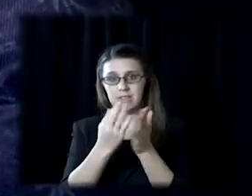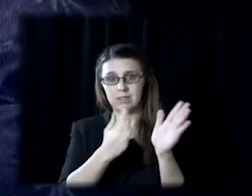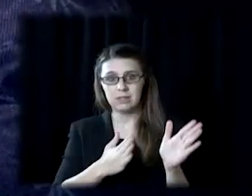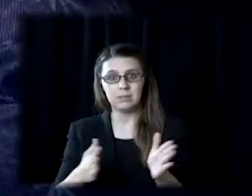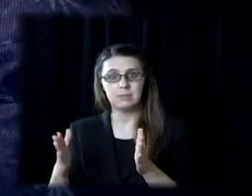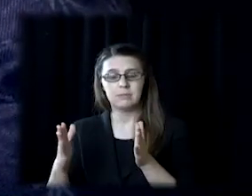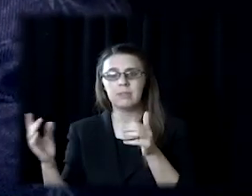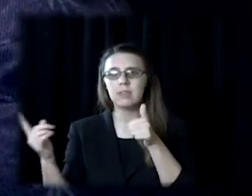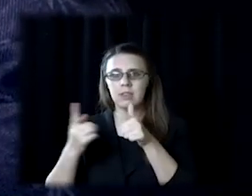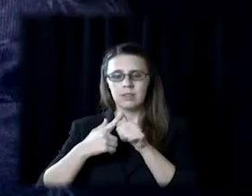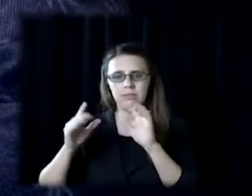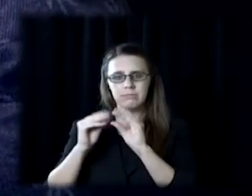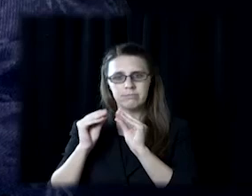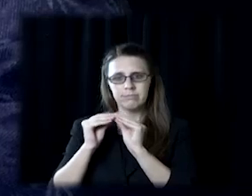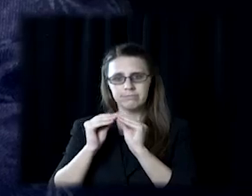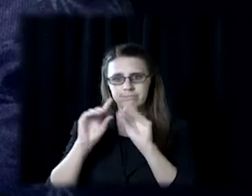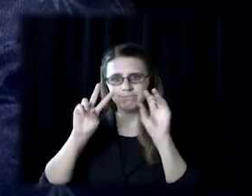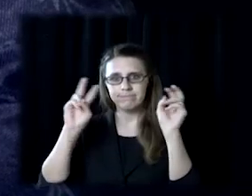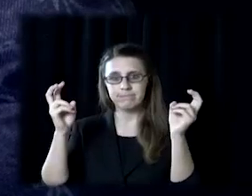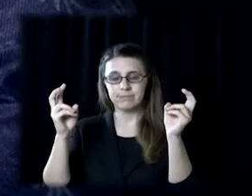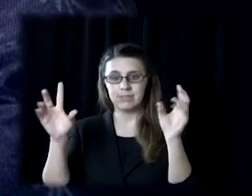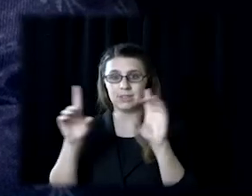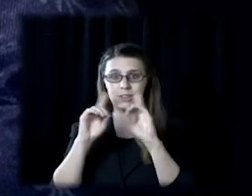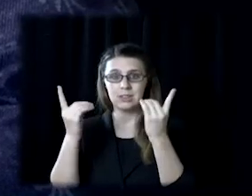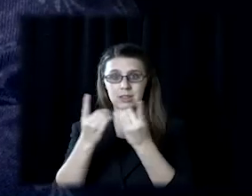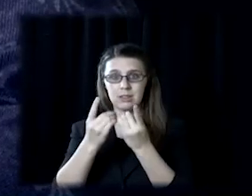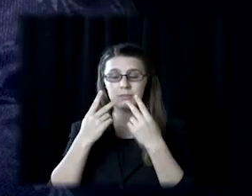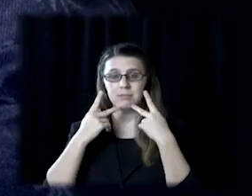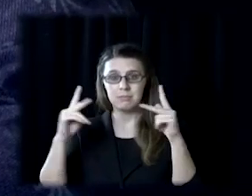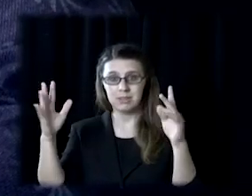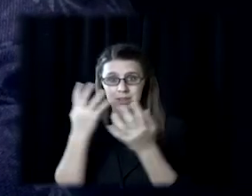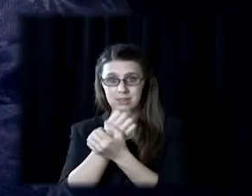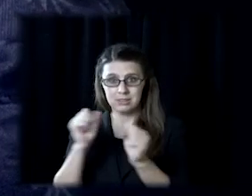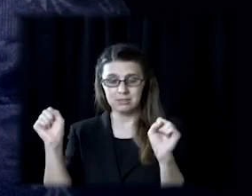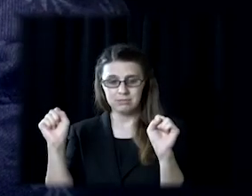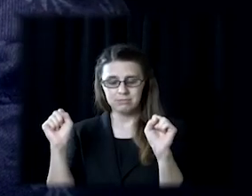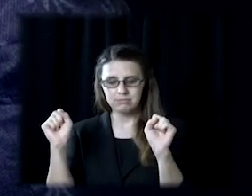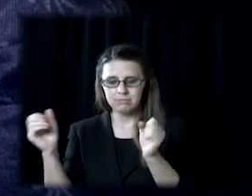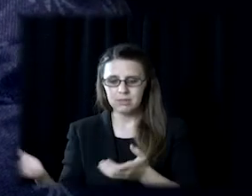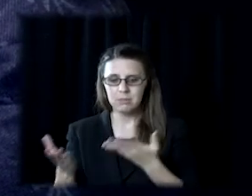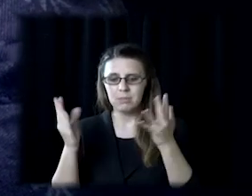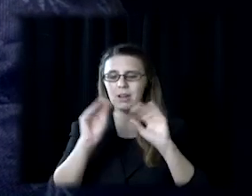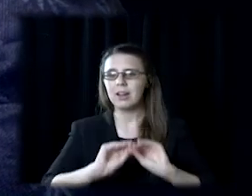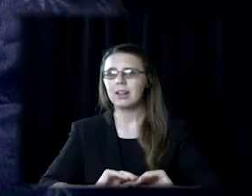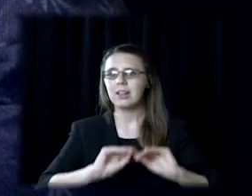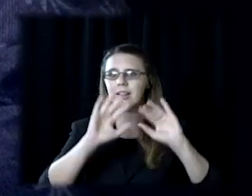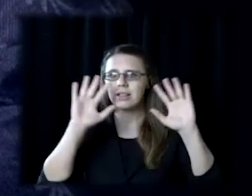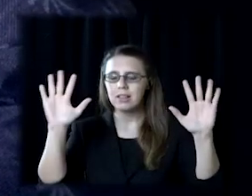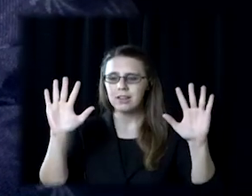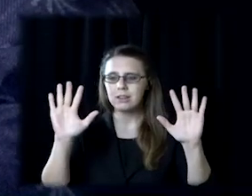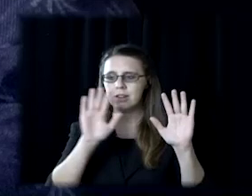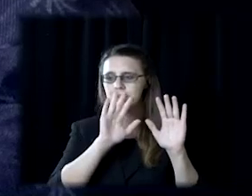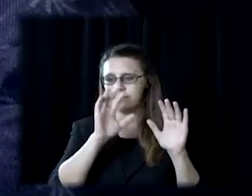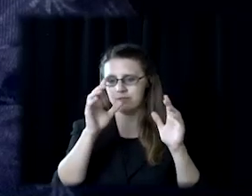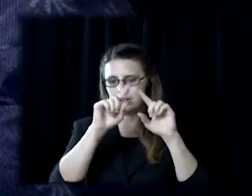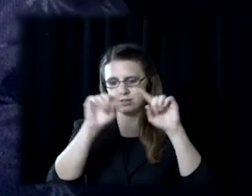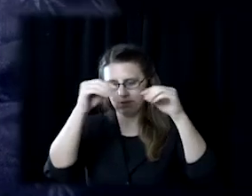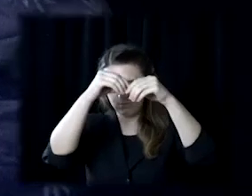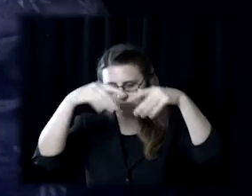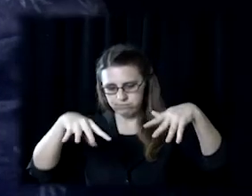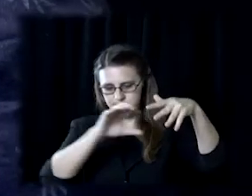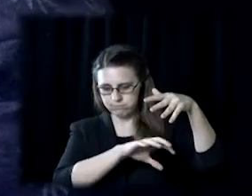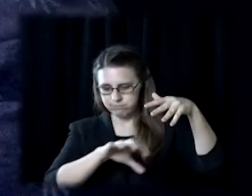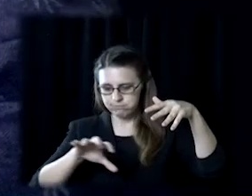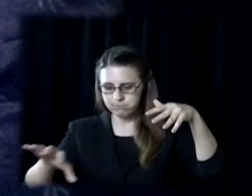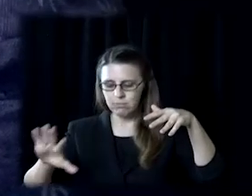of Public Safety, which was very helpful to bring much needed clarity as to the status and the needs of the different bureaus.